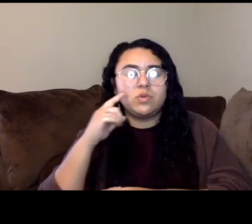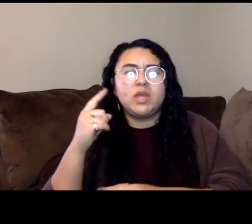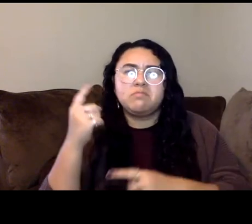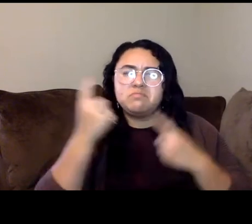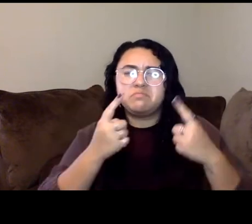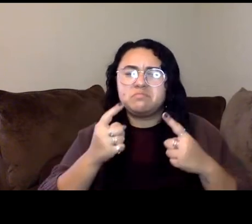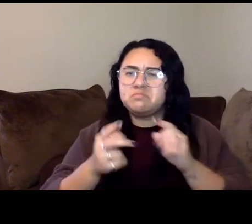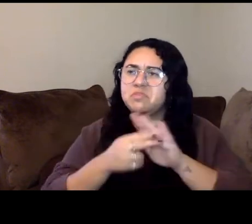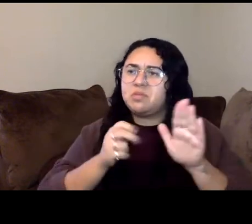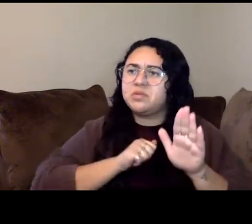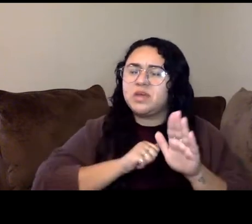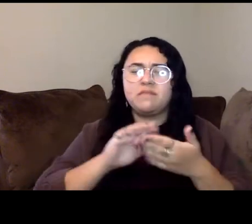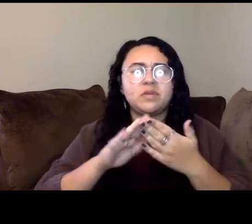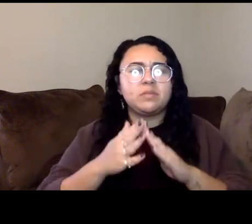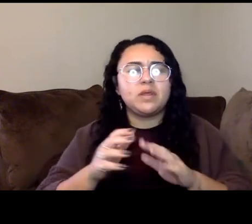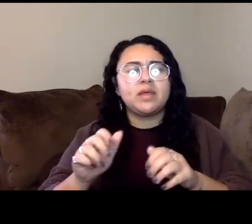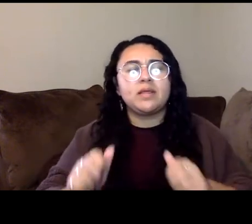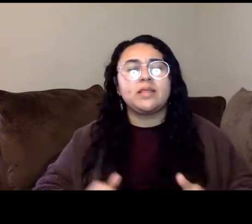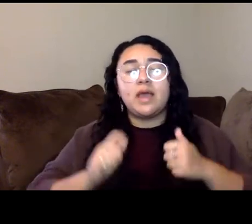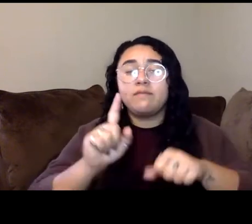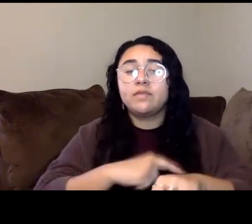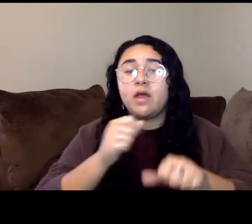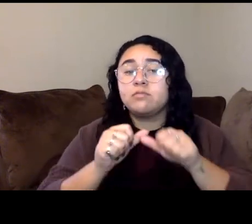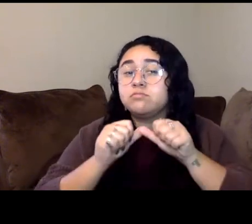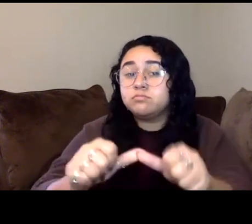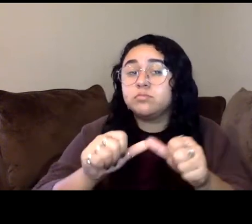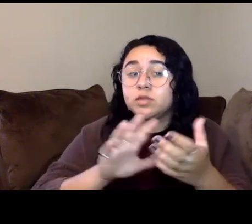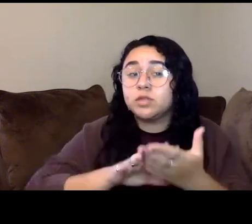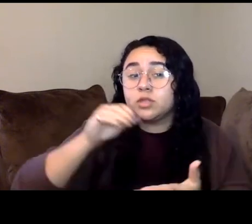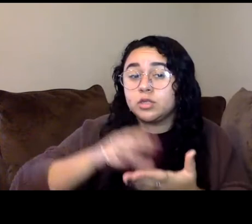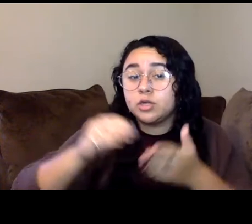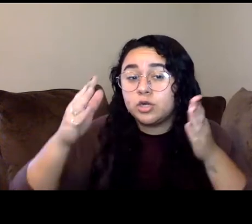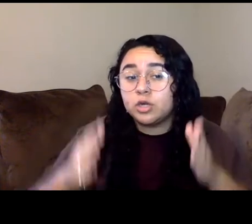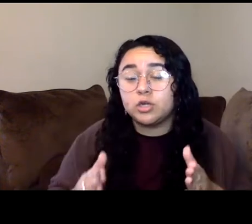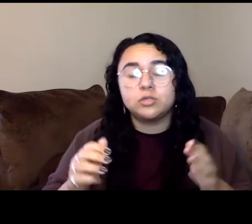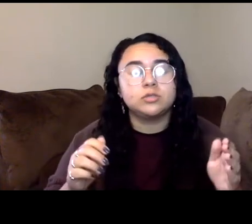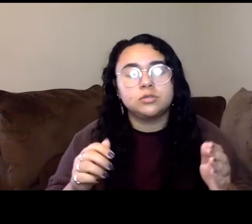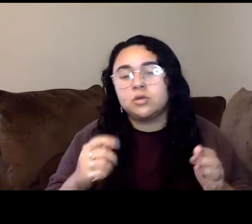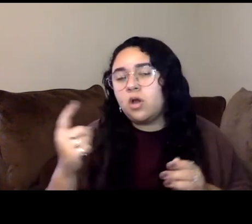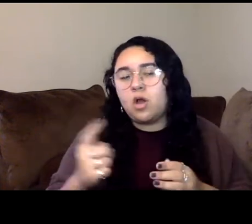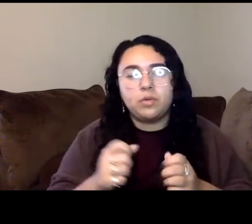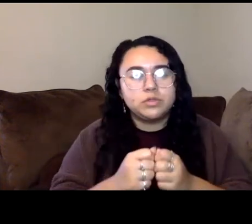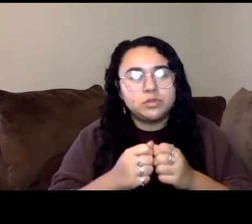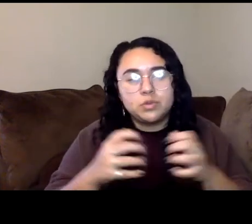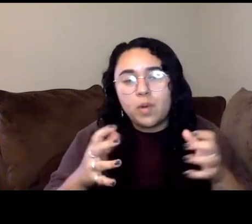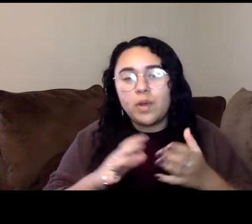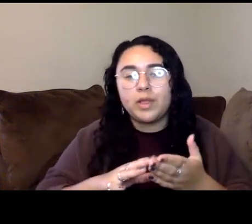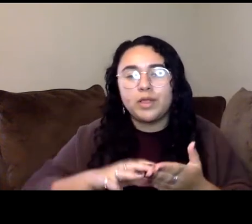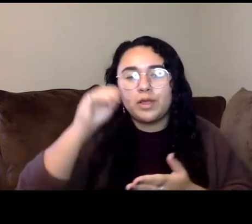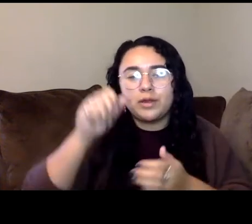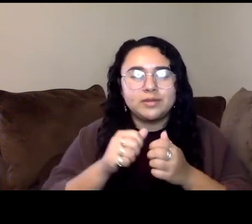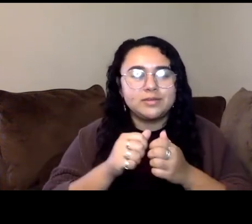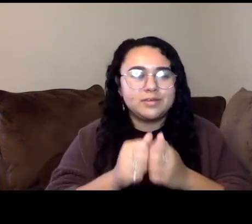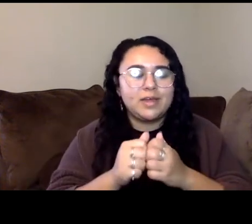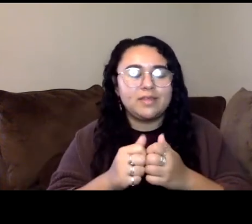We are always learning and growing together. And this year, we were so proud to offer a course on